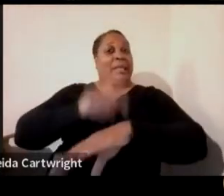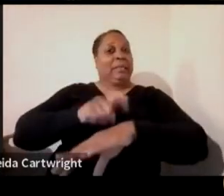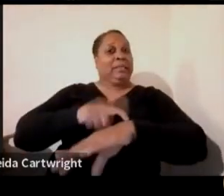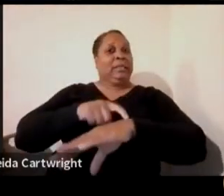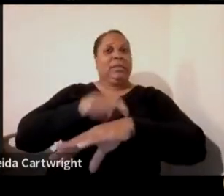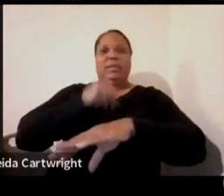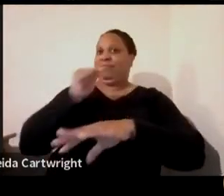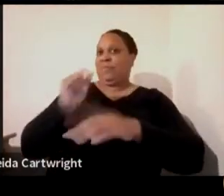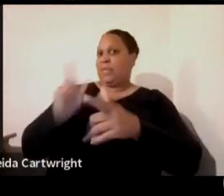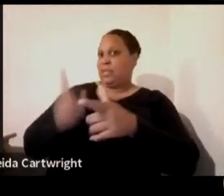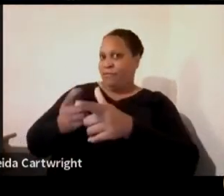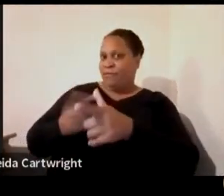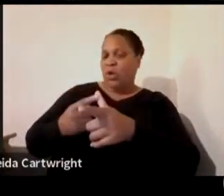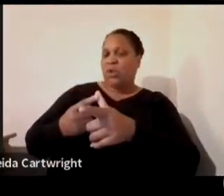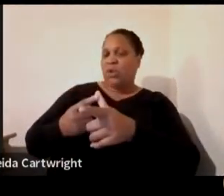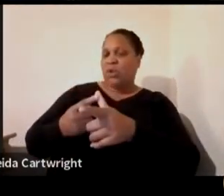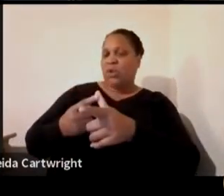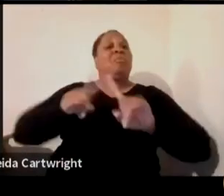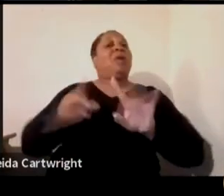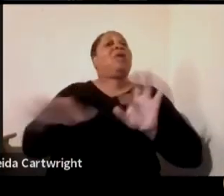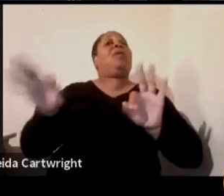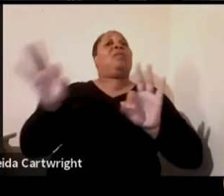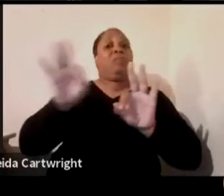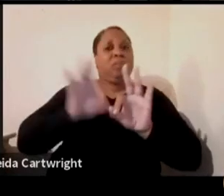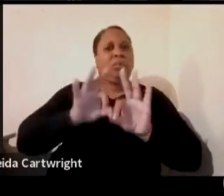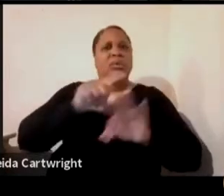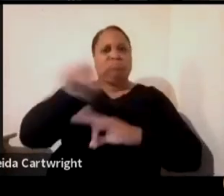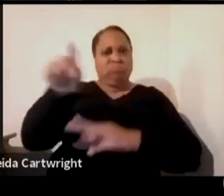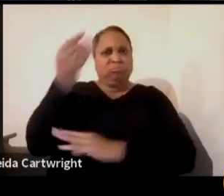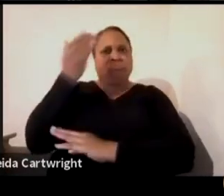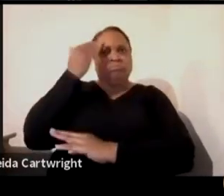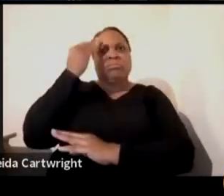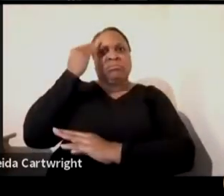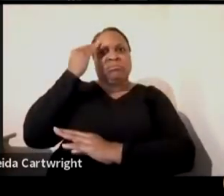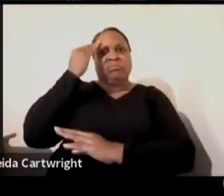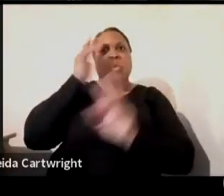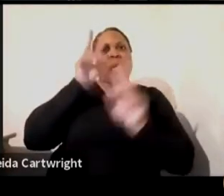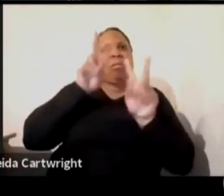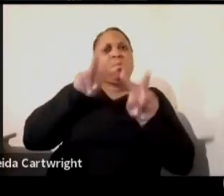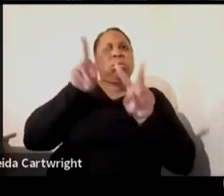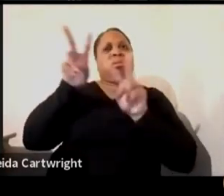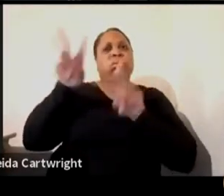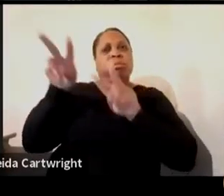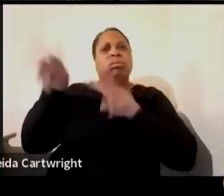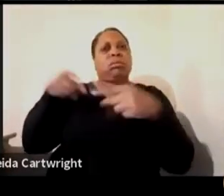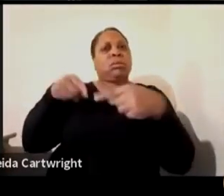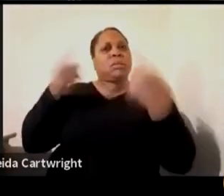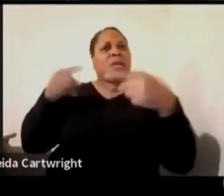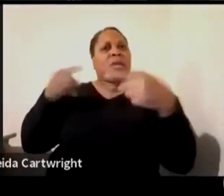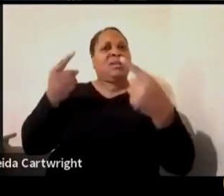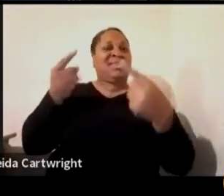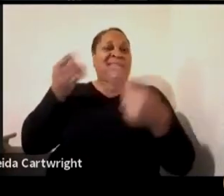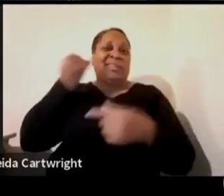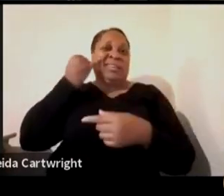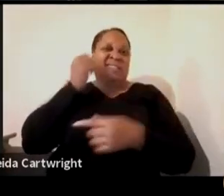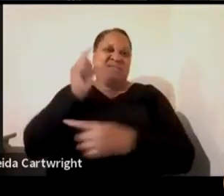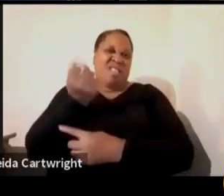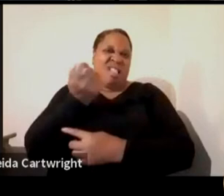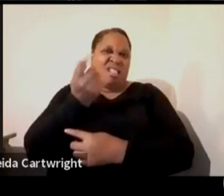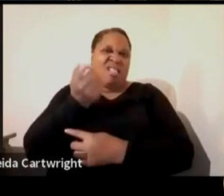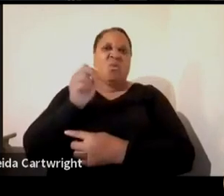dose. But the important thing that we want people to know about is that we monitor side effects, whether they be minor or otherwise. And we ask that